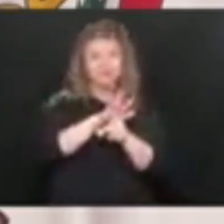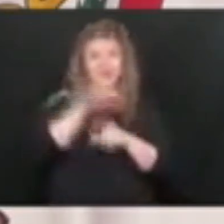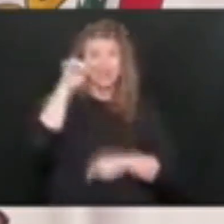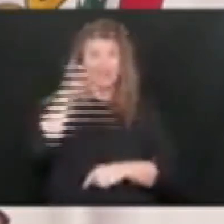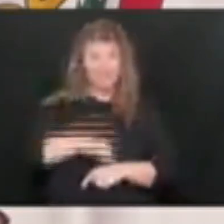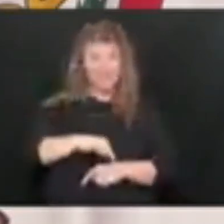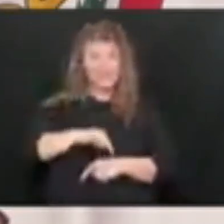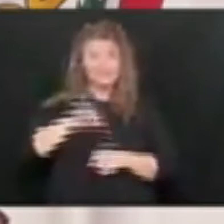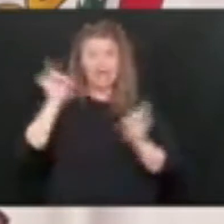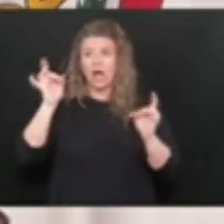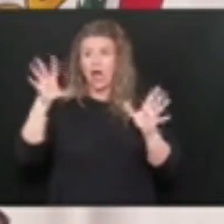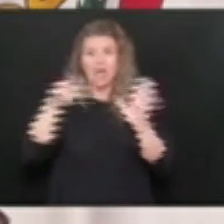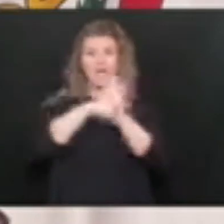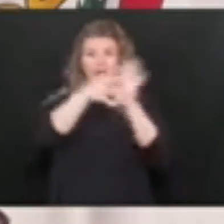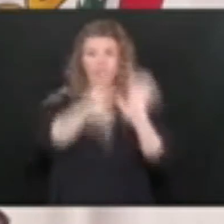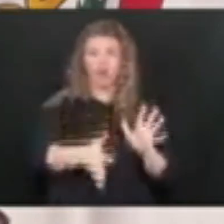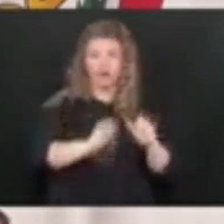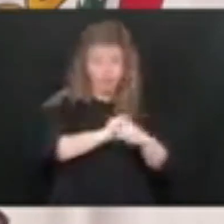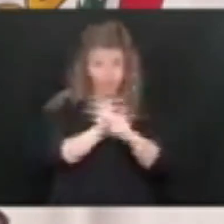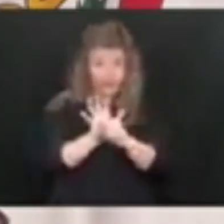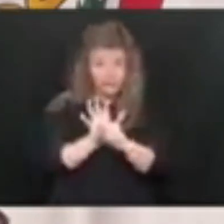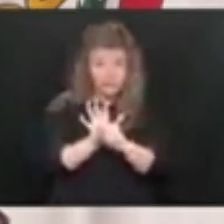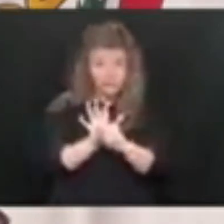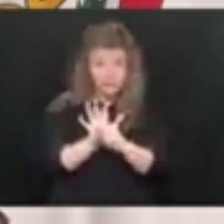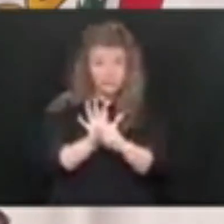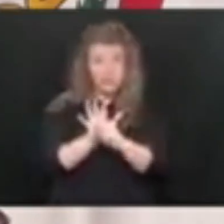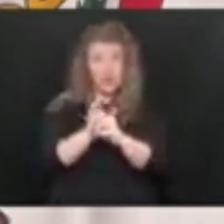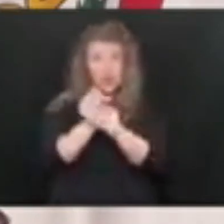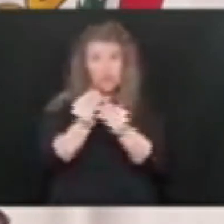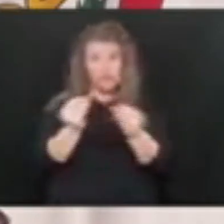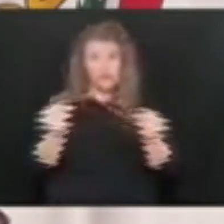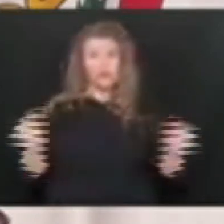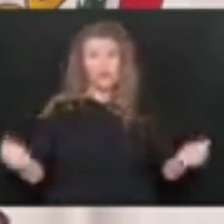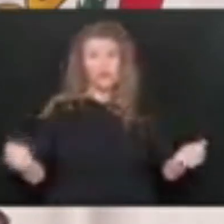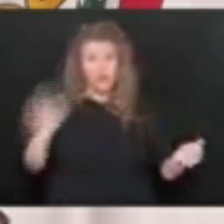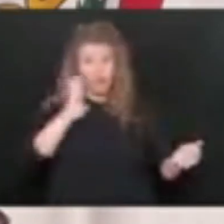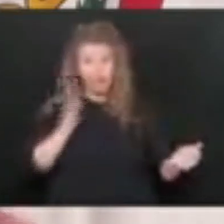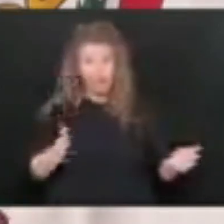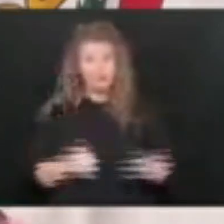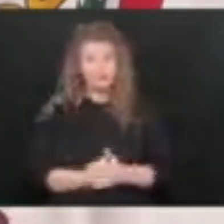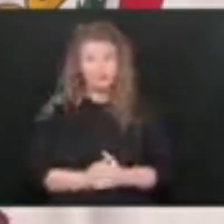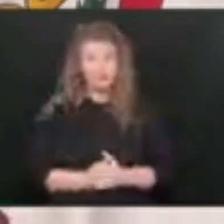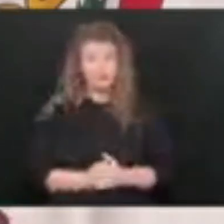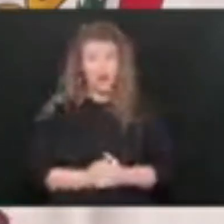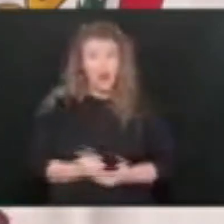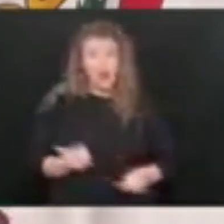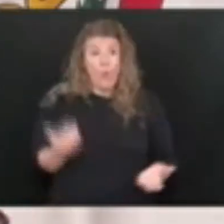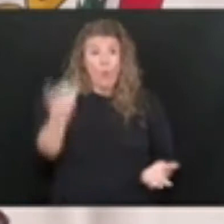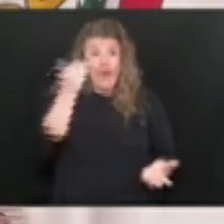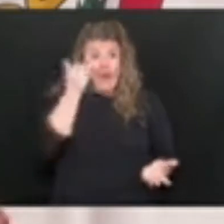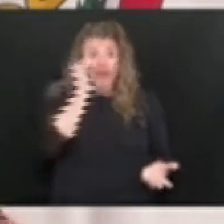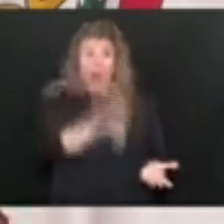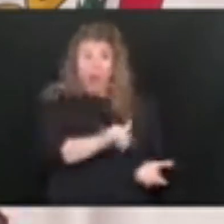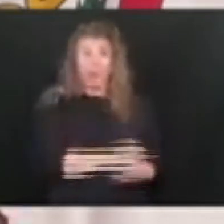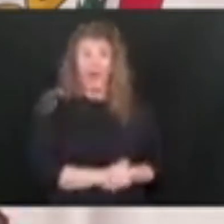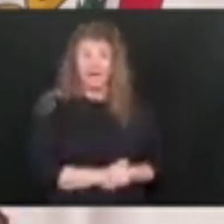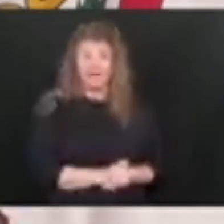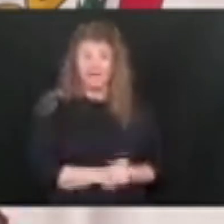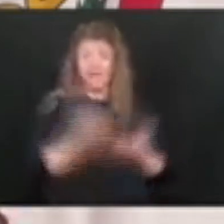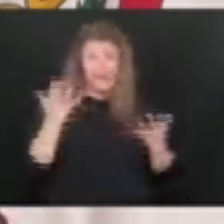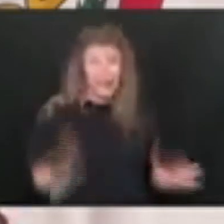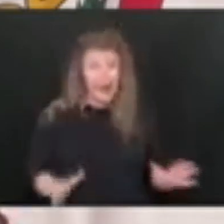terrible killer for all practical purposes fades away. Now we know that. We know